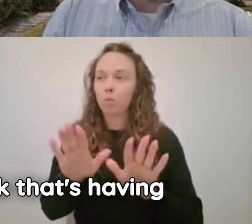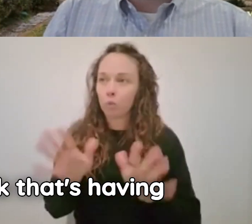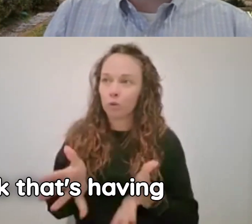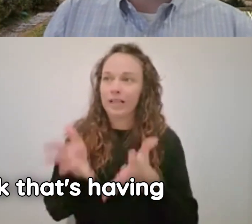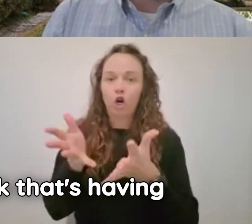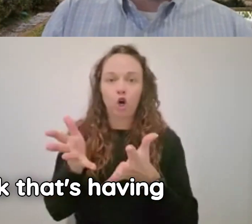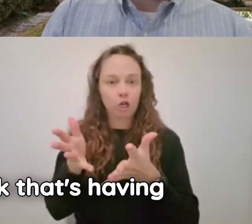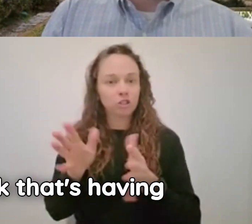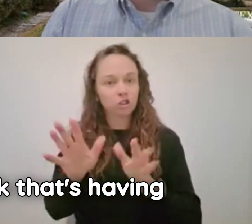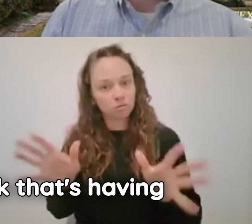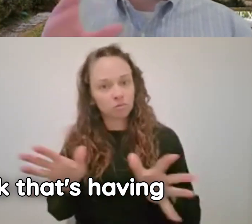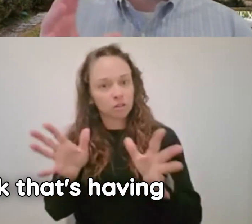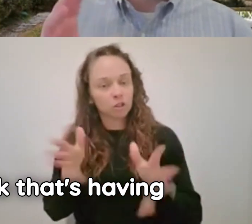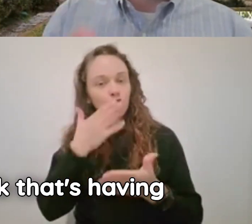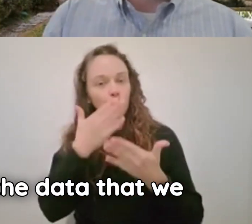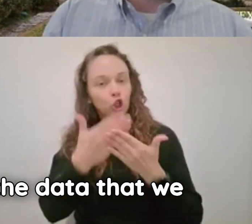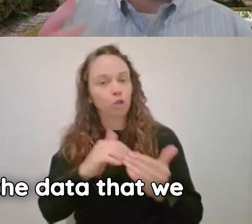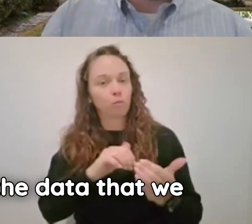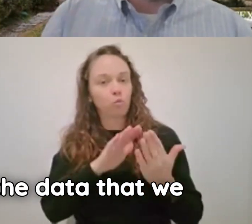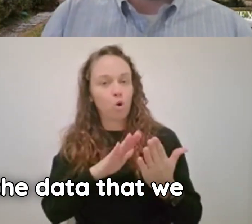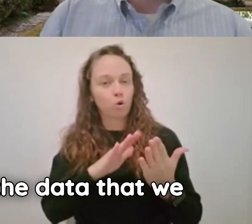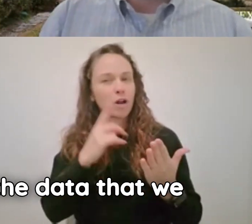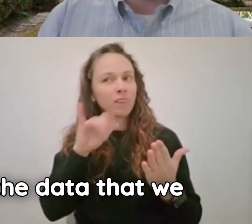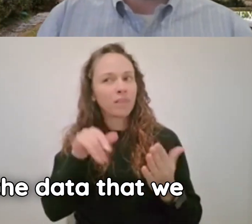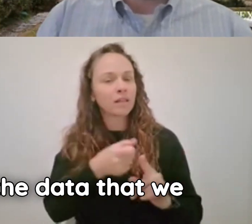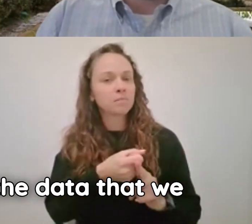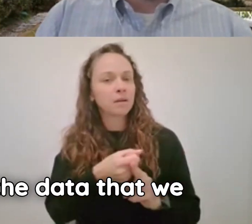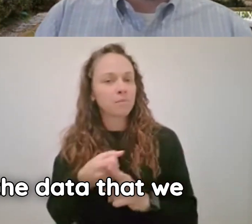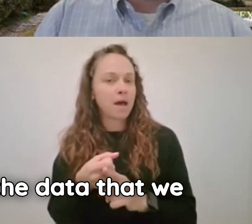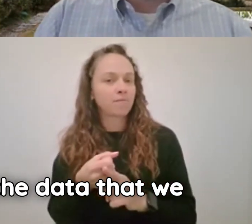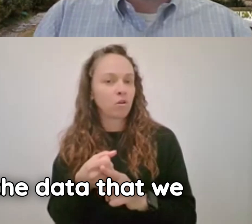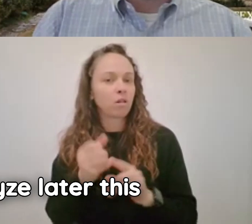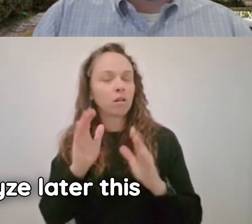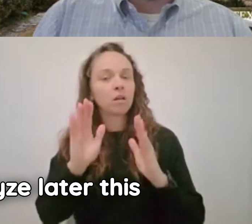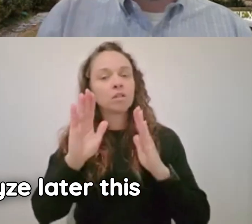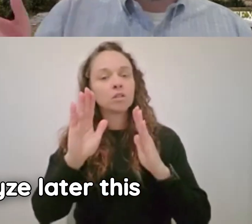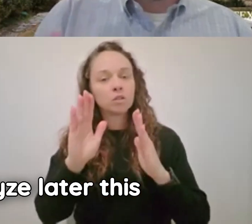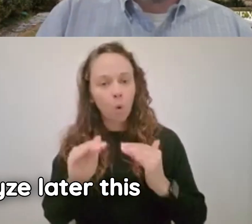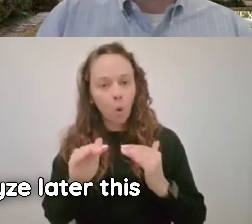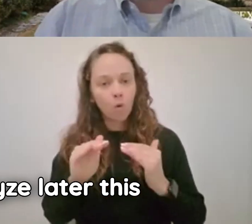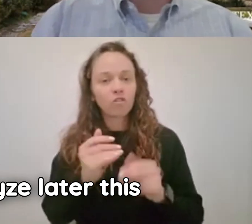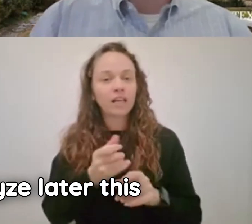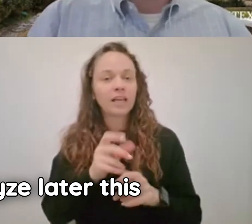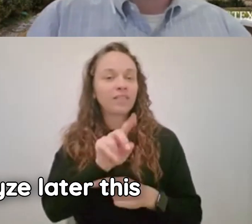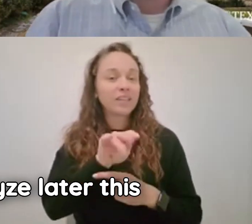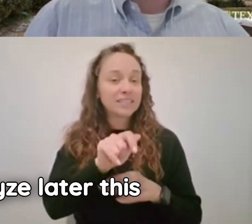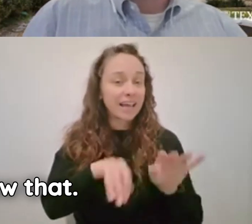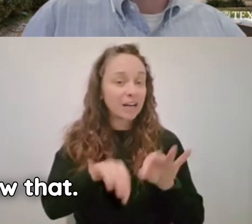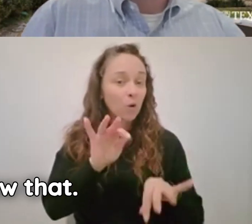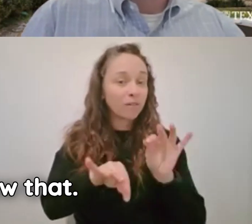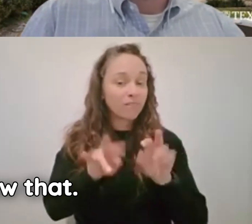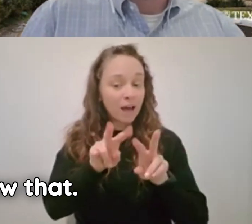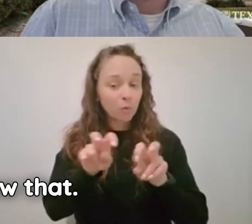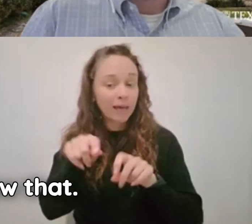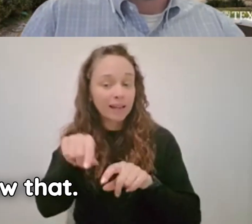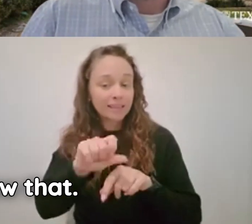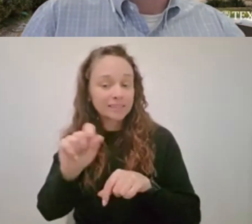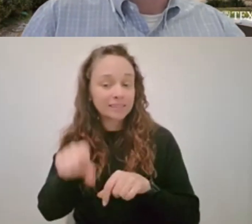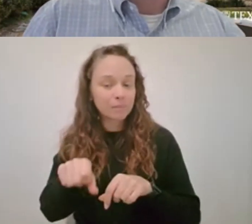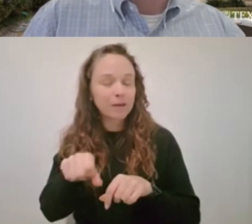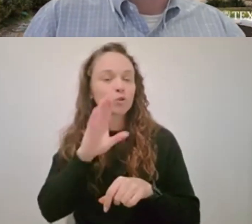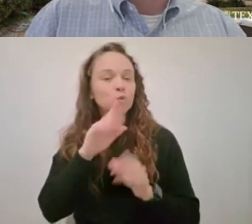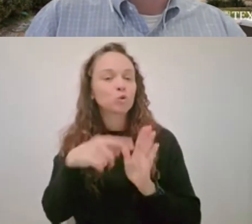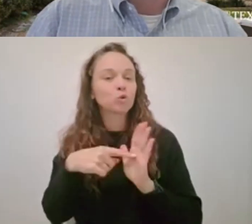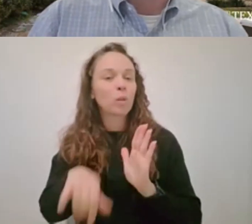encourage good practice. And I think that's having an impact, and hopefully the data that we generate and we analyze later this semester will show